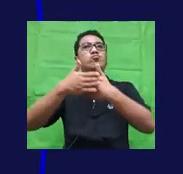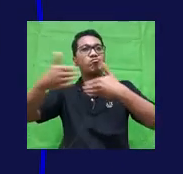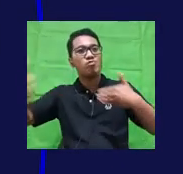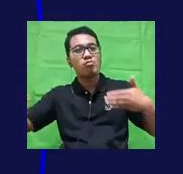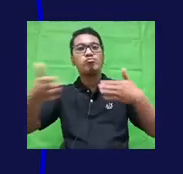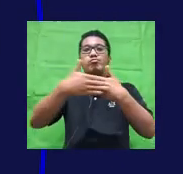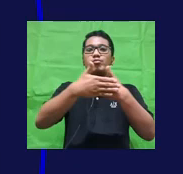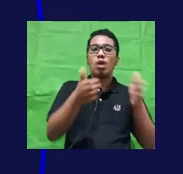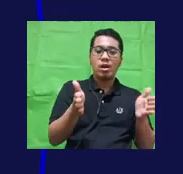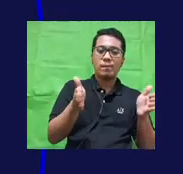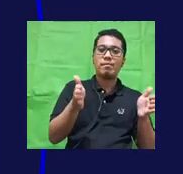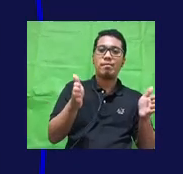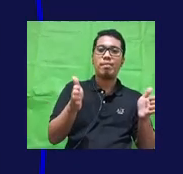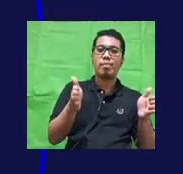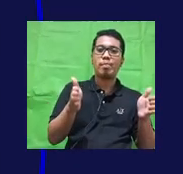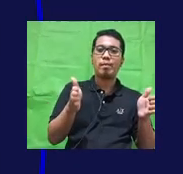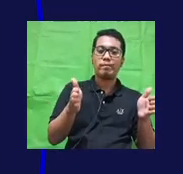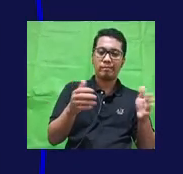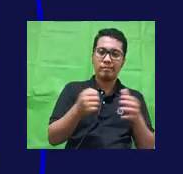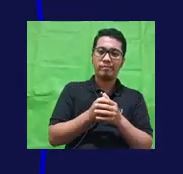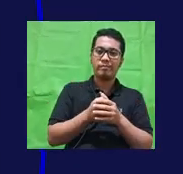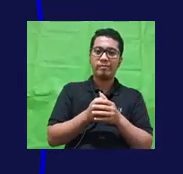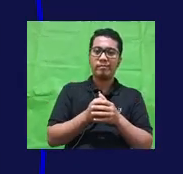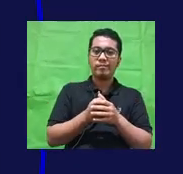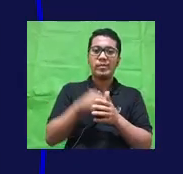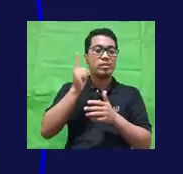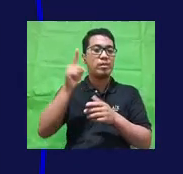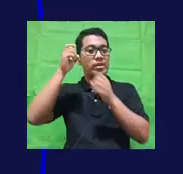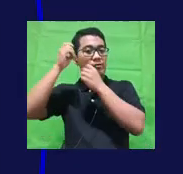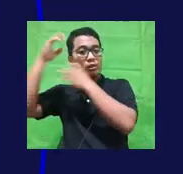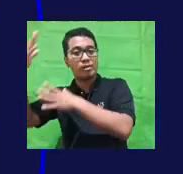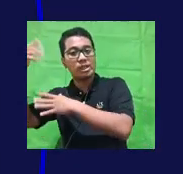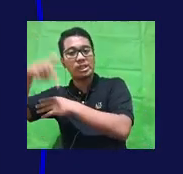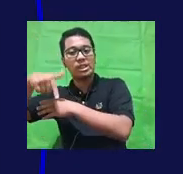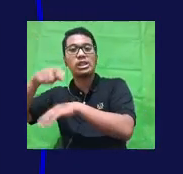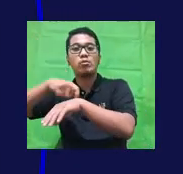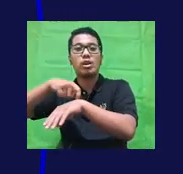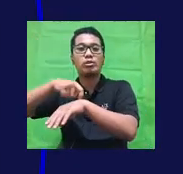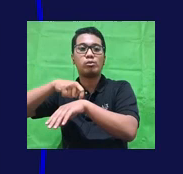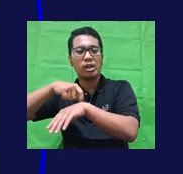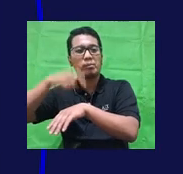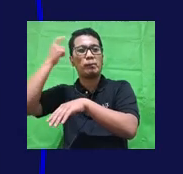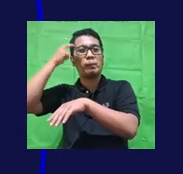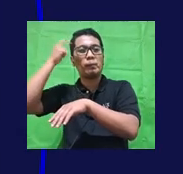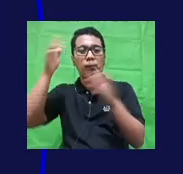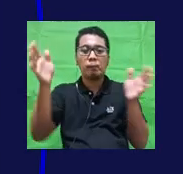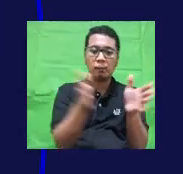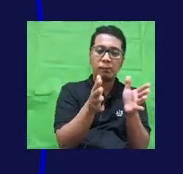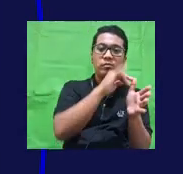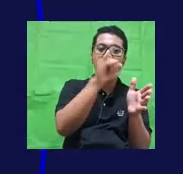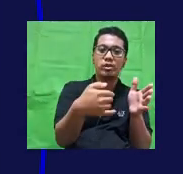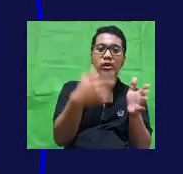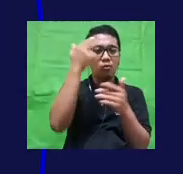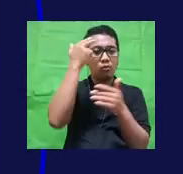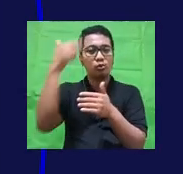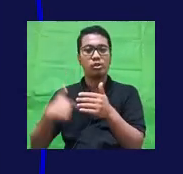residency, because this information needed time to come and sink in. And also, for my personal perspective, I was looking